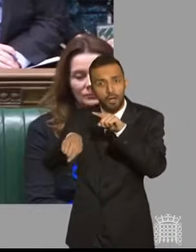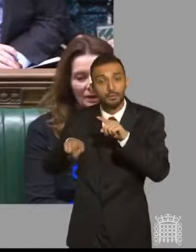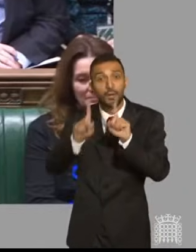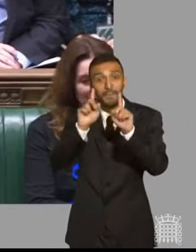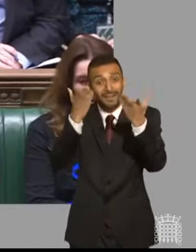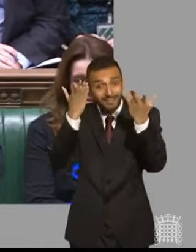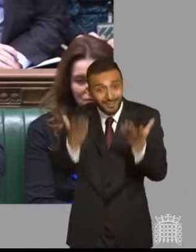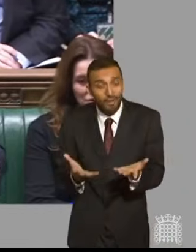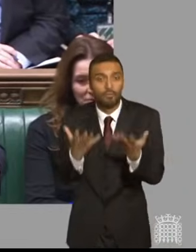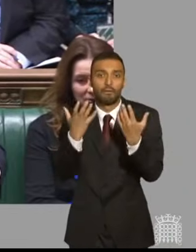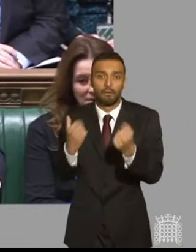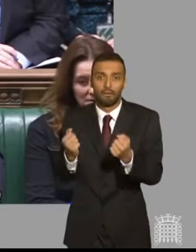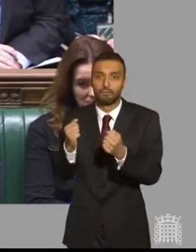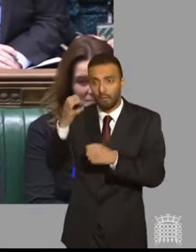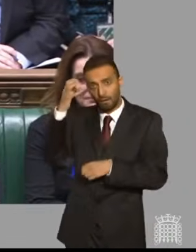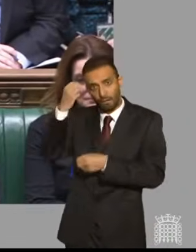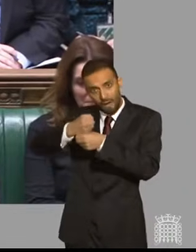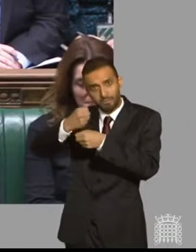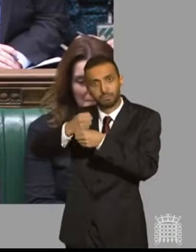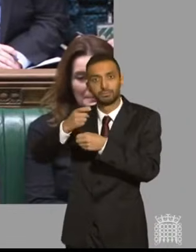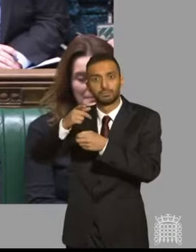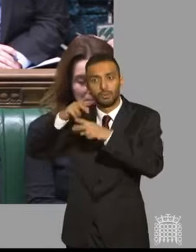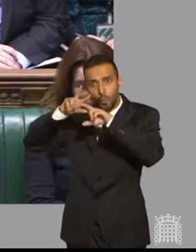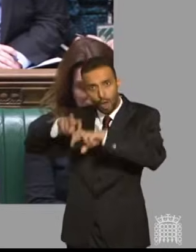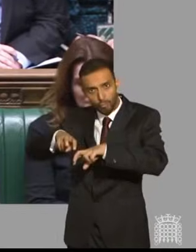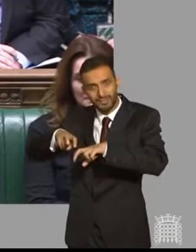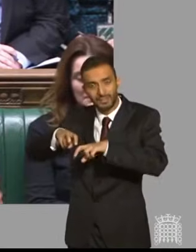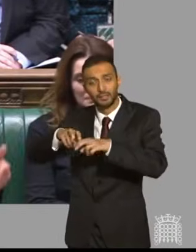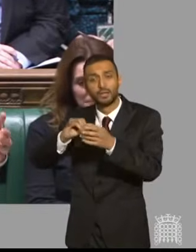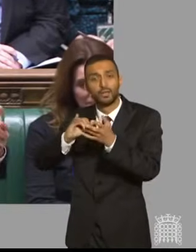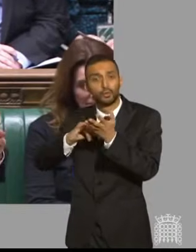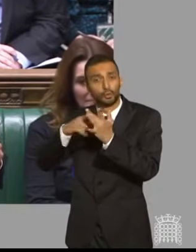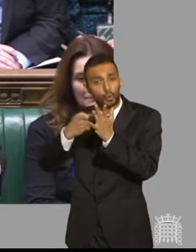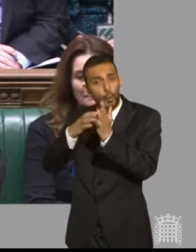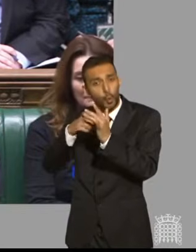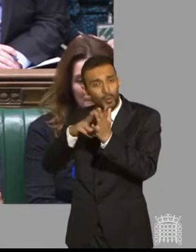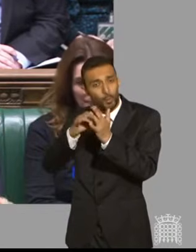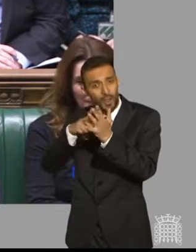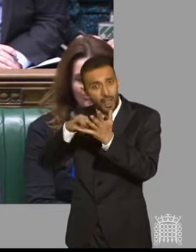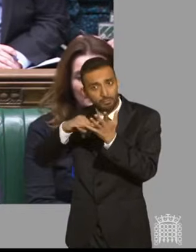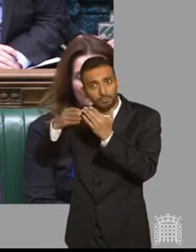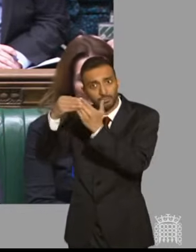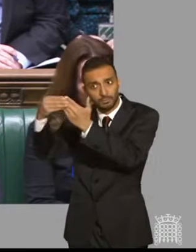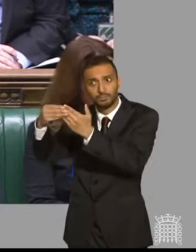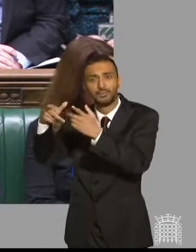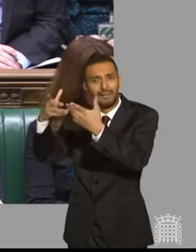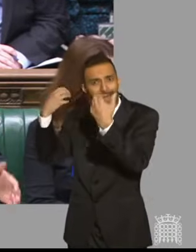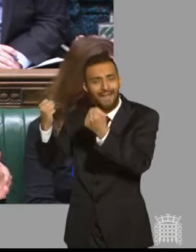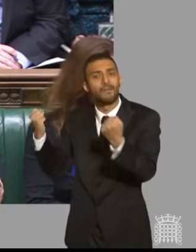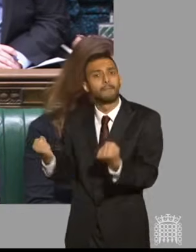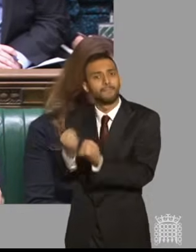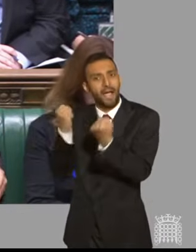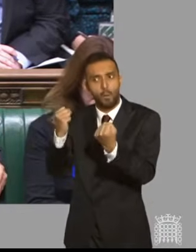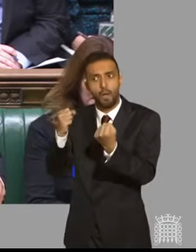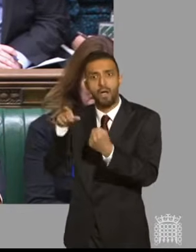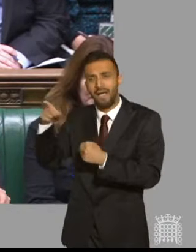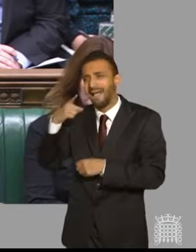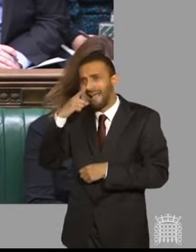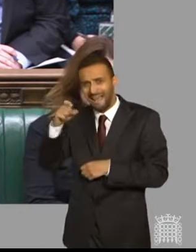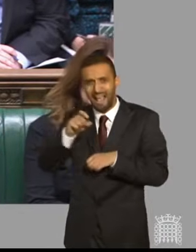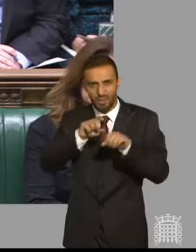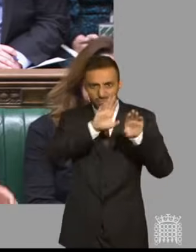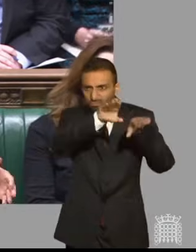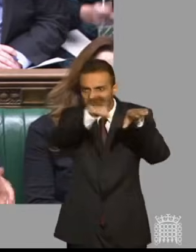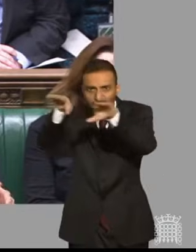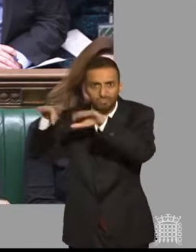powers to get access to all the documentation that he requires, speak to everybody that he needs to. That is the right and proper